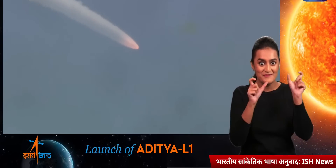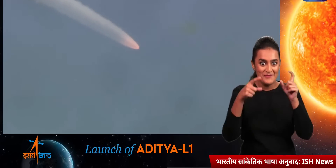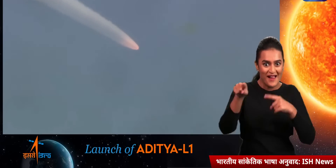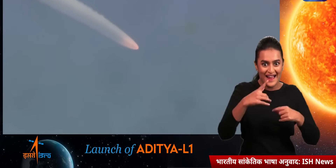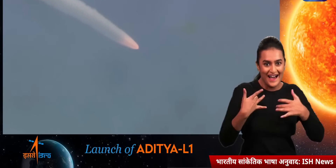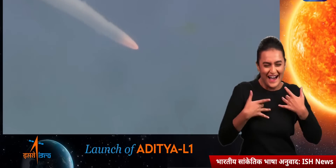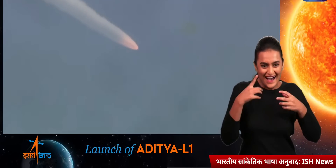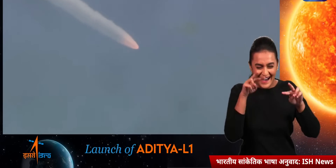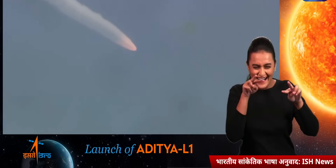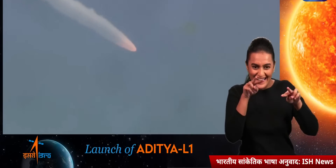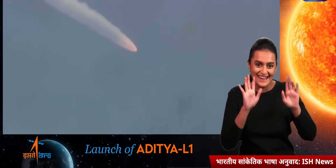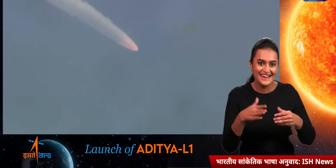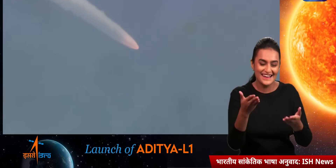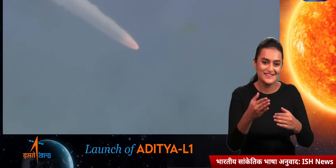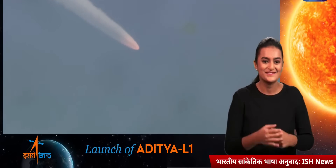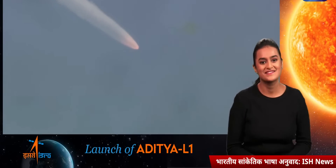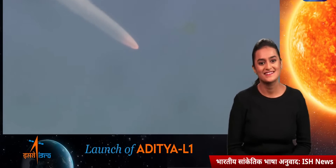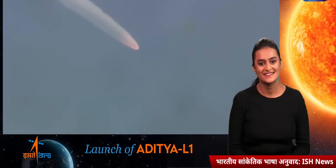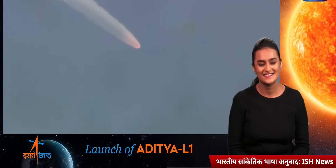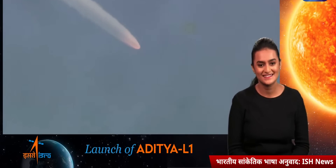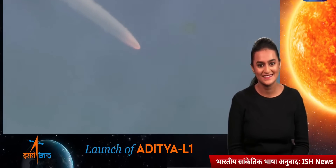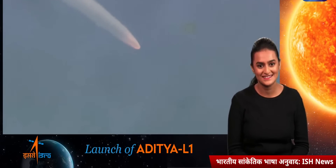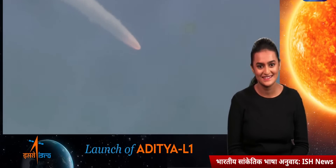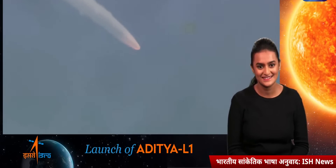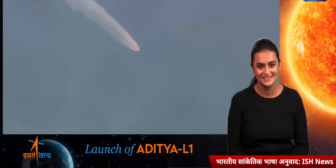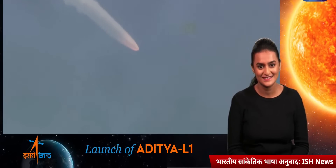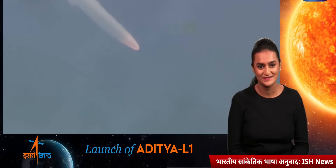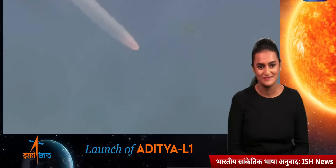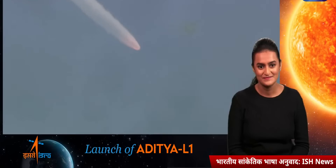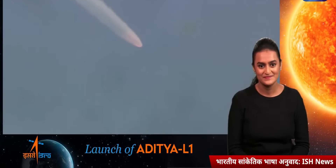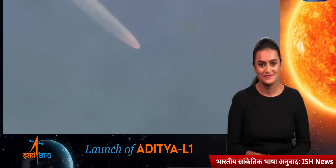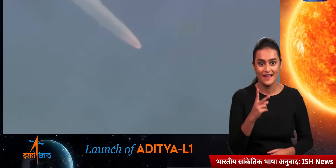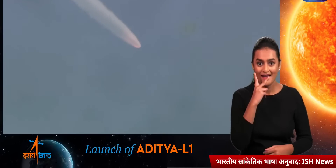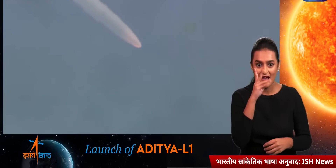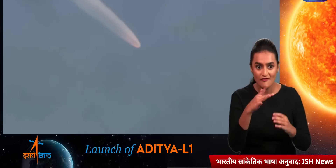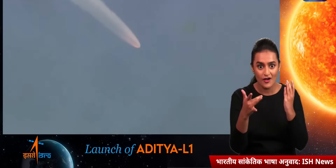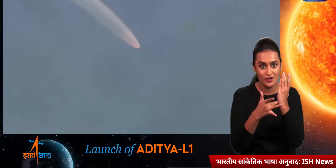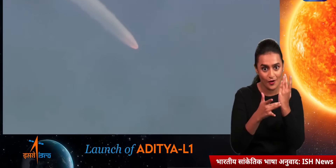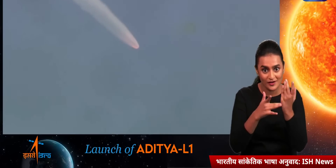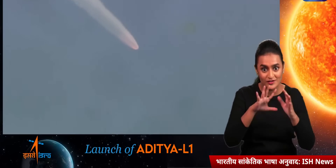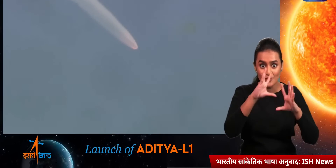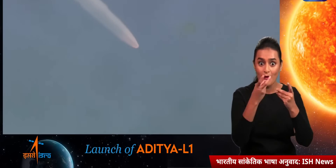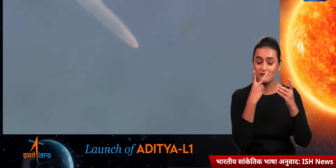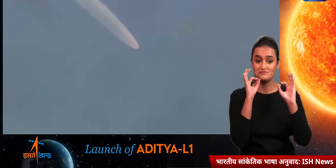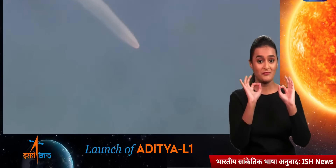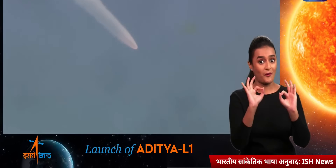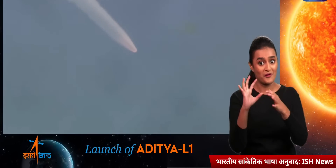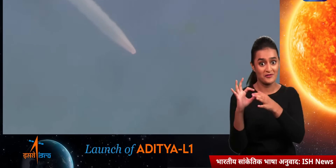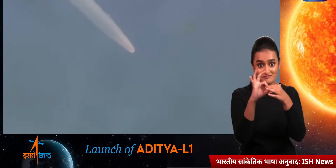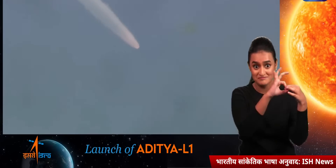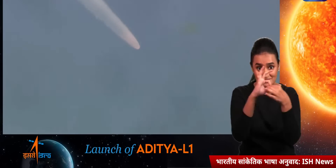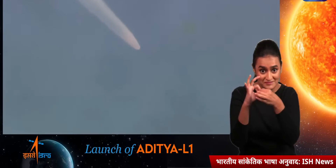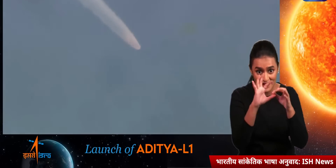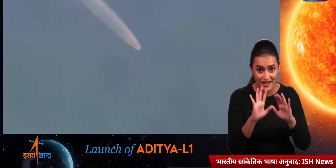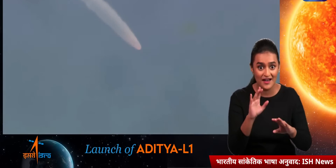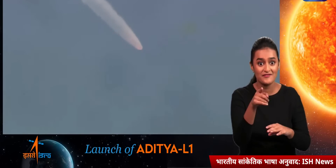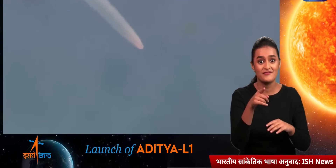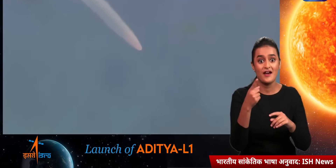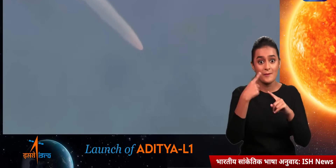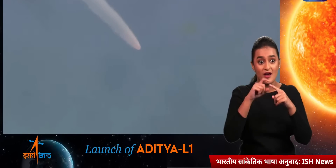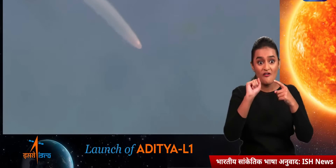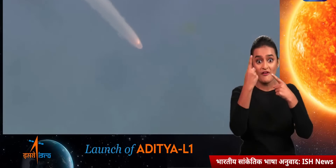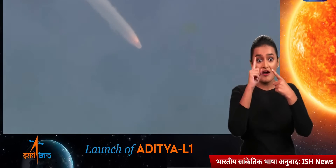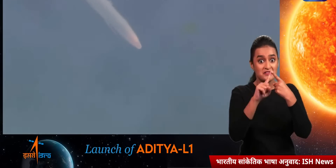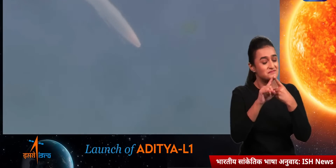amazing. Ground lit and air lit strap-ons operating together with the first stage